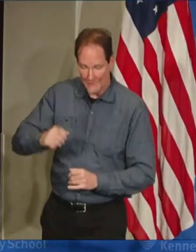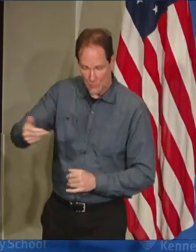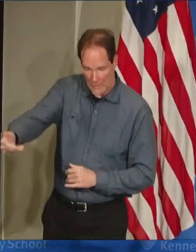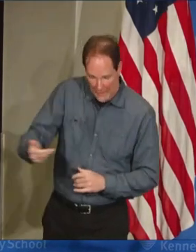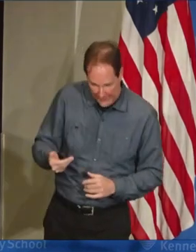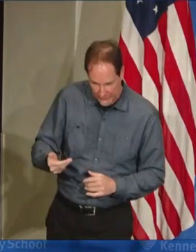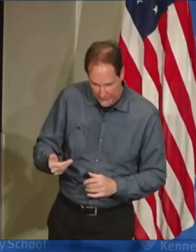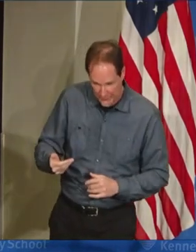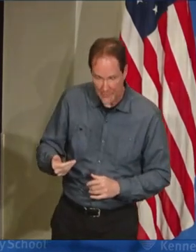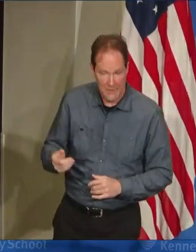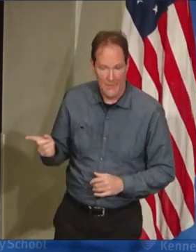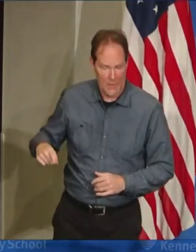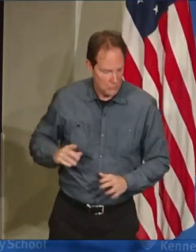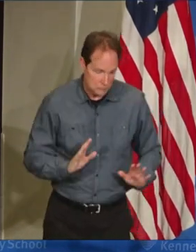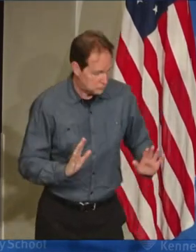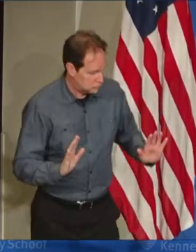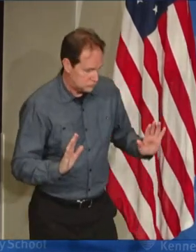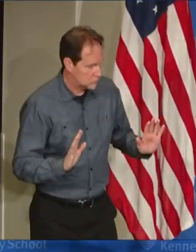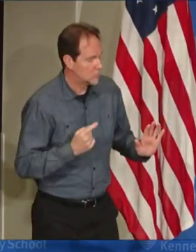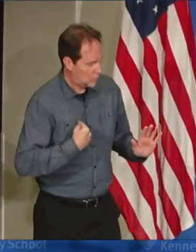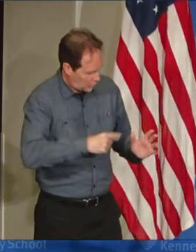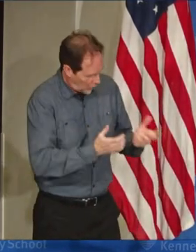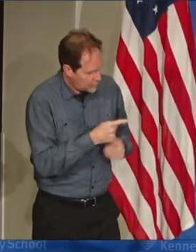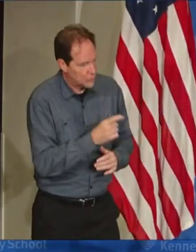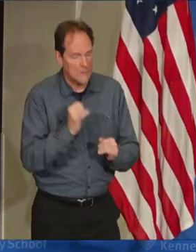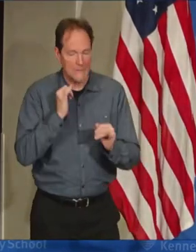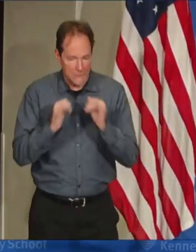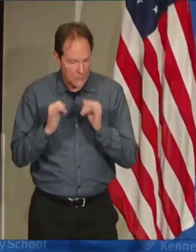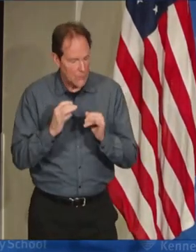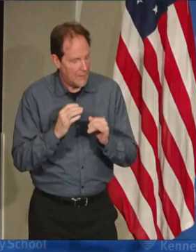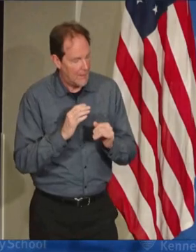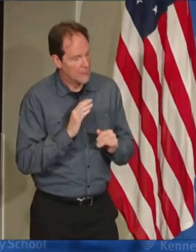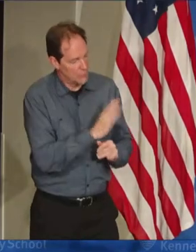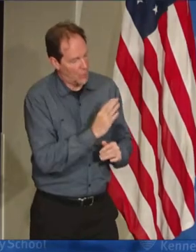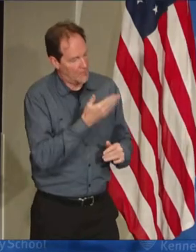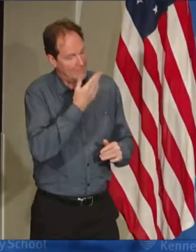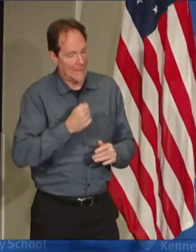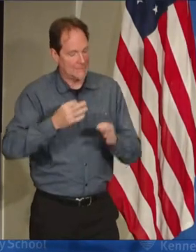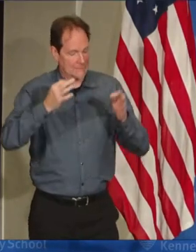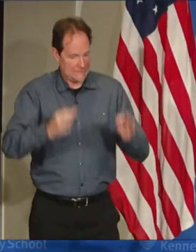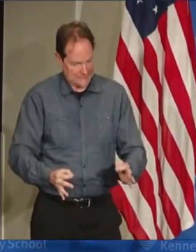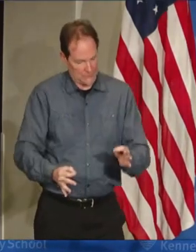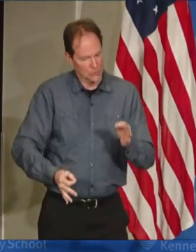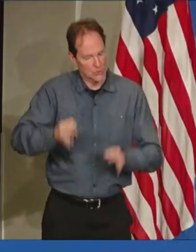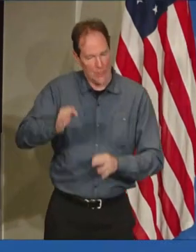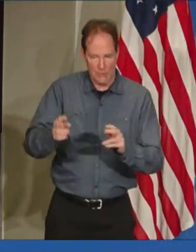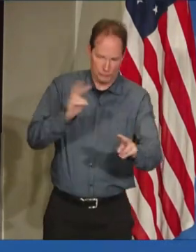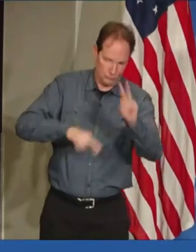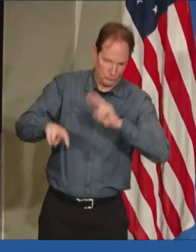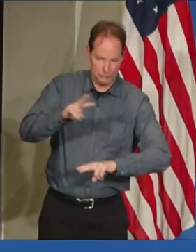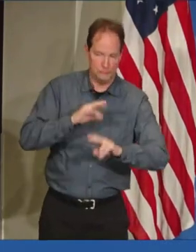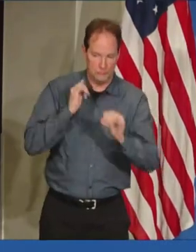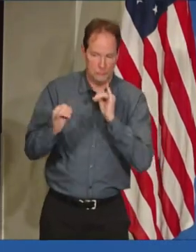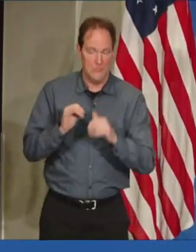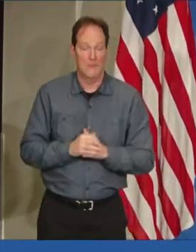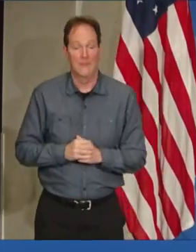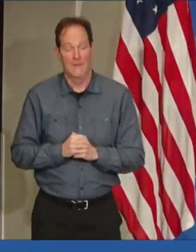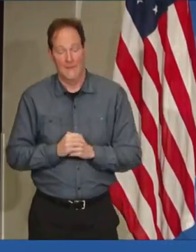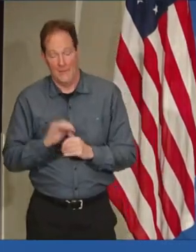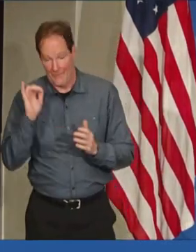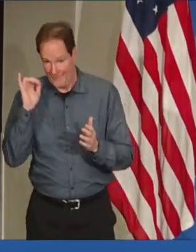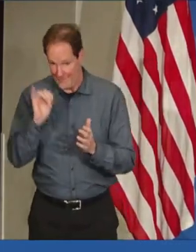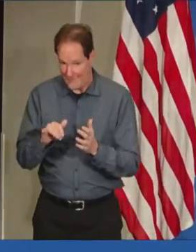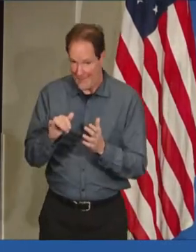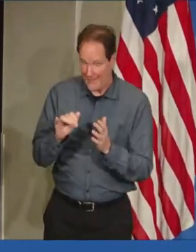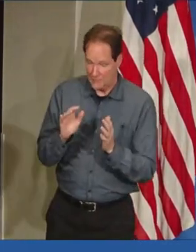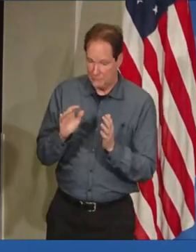they were really great. They said, no, we want you to interview and give us your best judgment. So what was valuable about